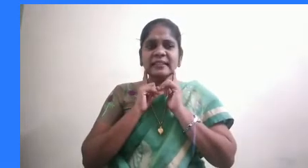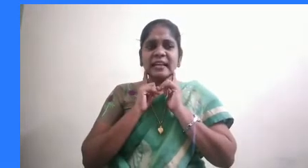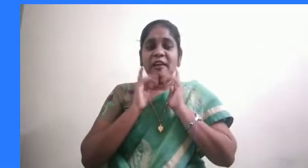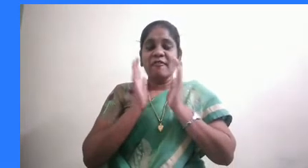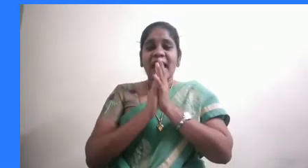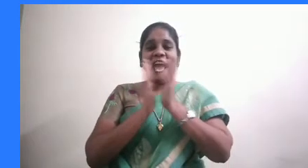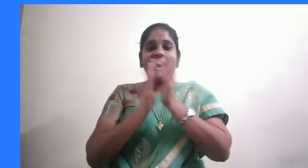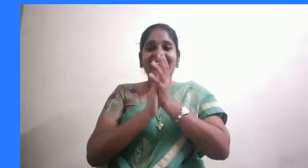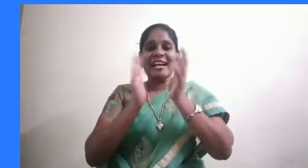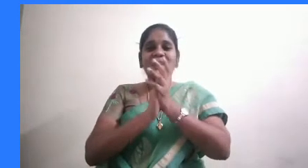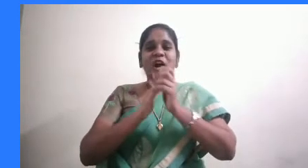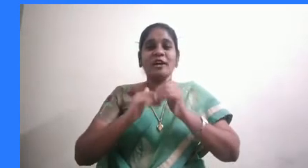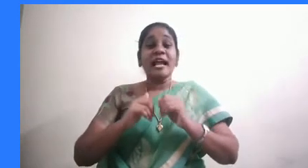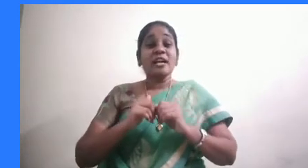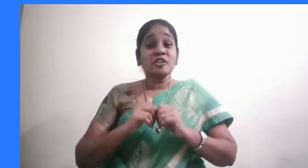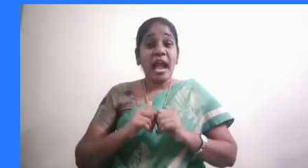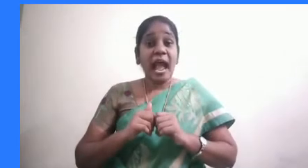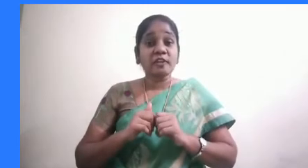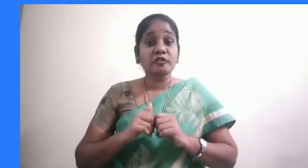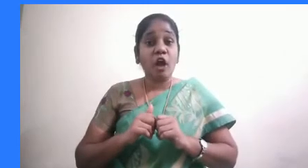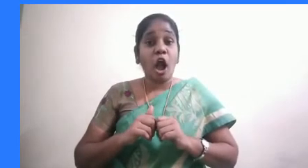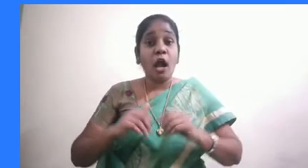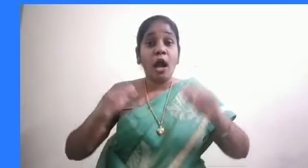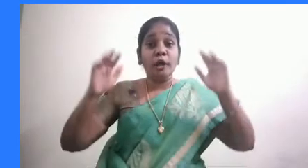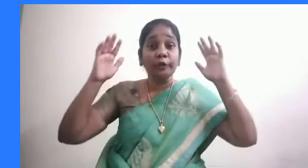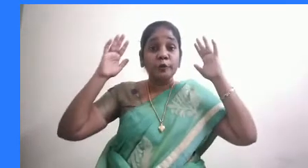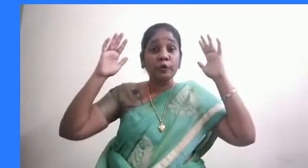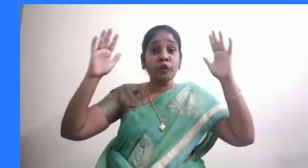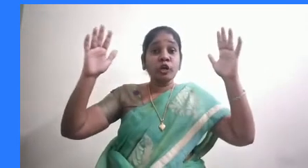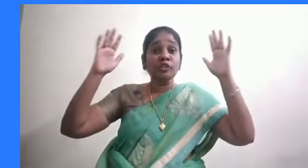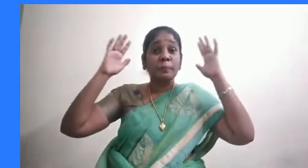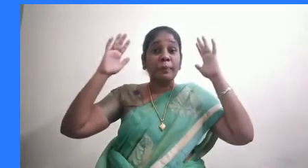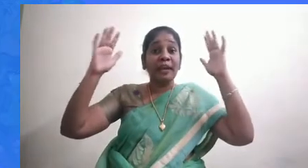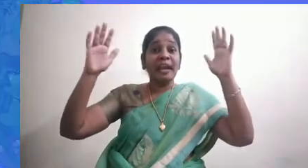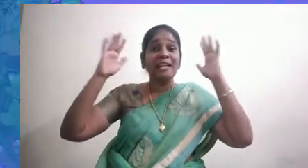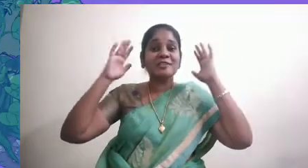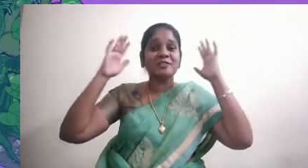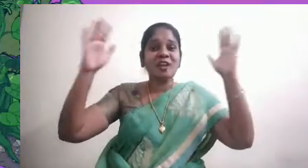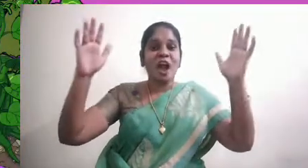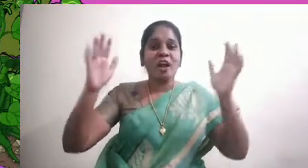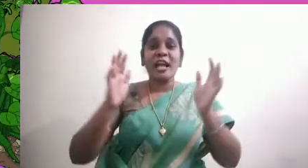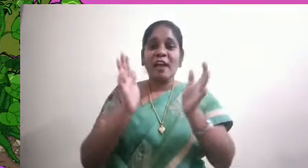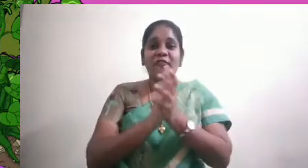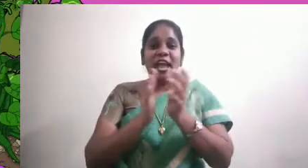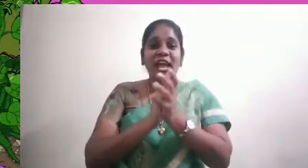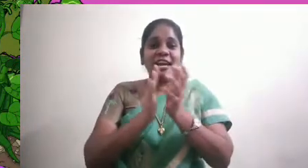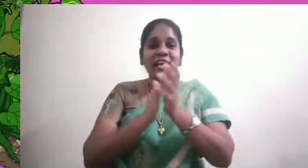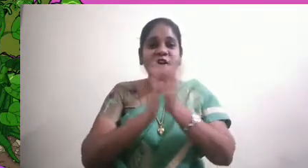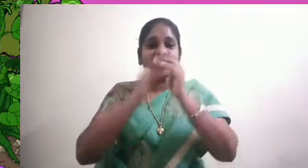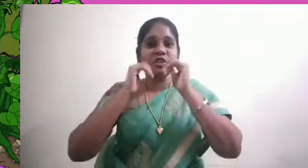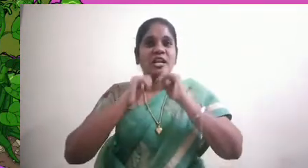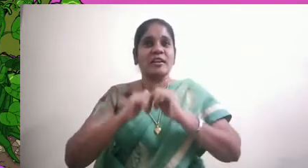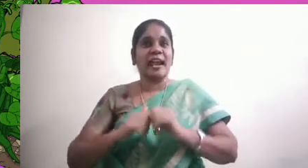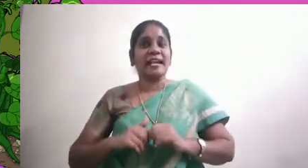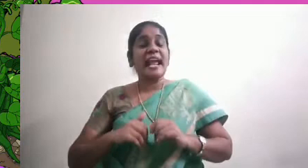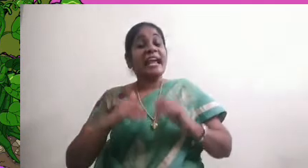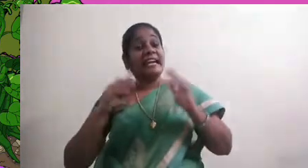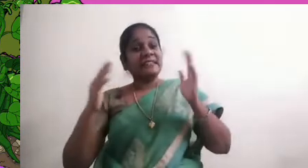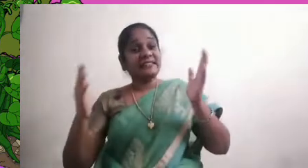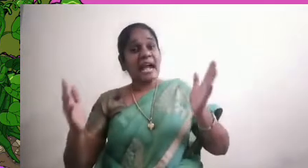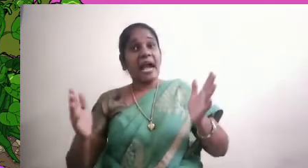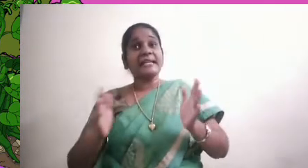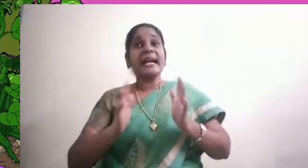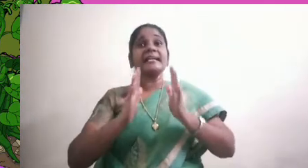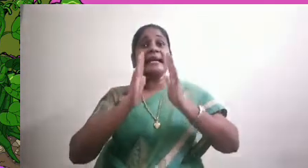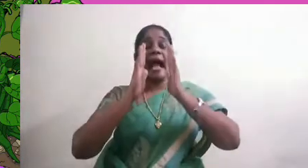Guess. Very good. Jack saw her huge beanstalk. Very good, children.